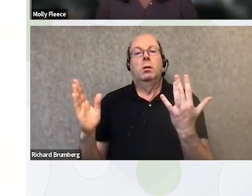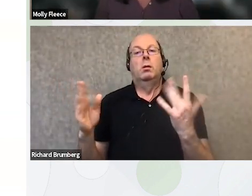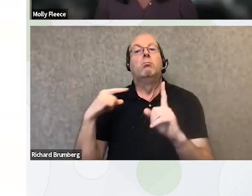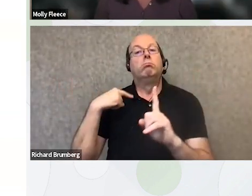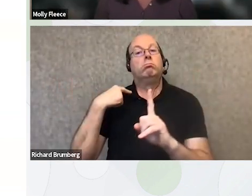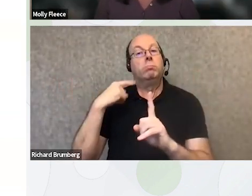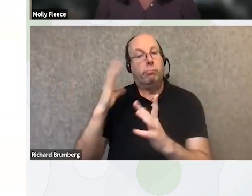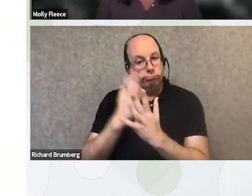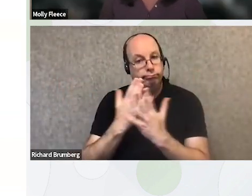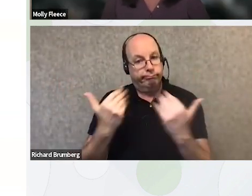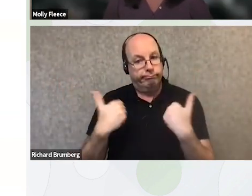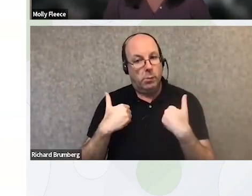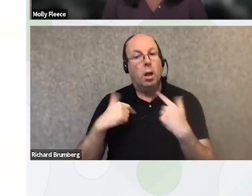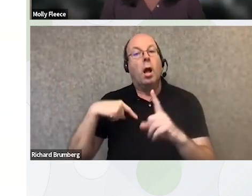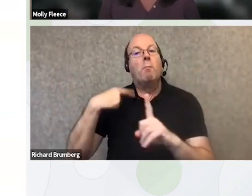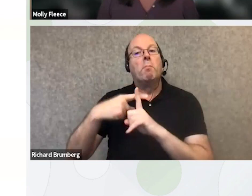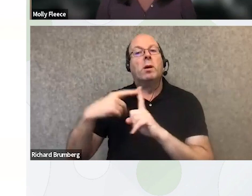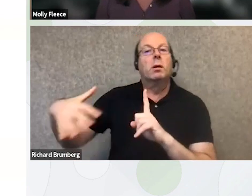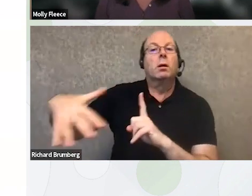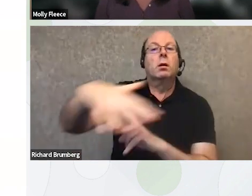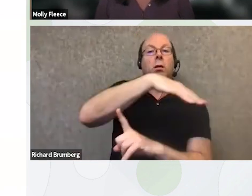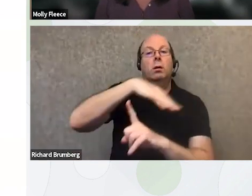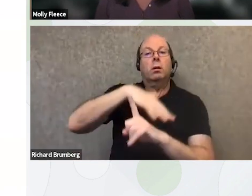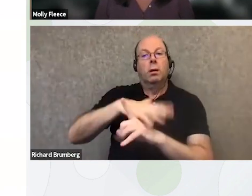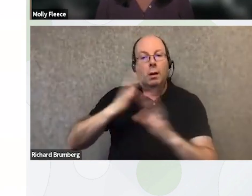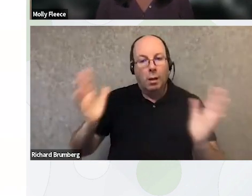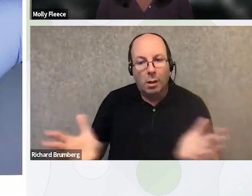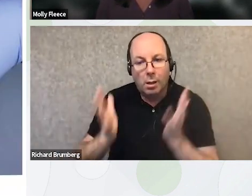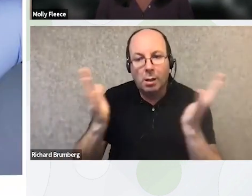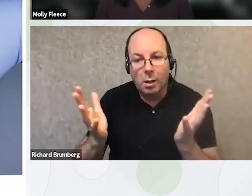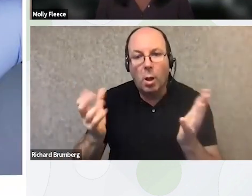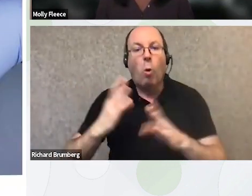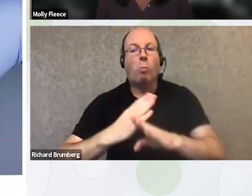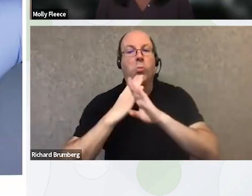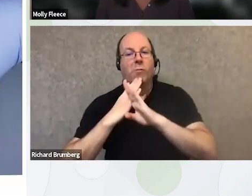conditions may contribute or hinder this process from occurring.